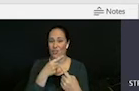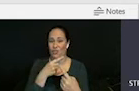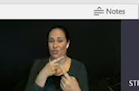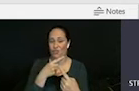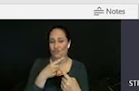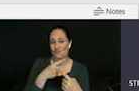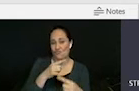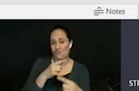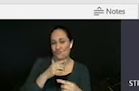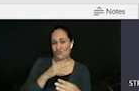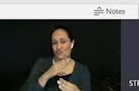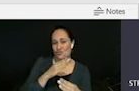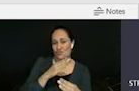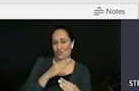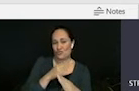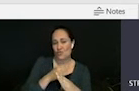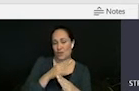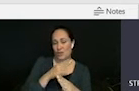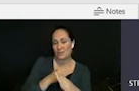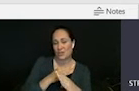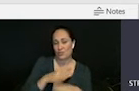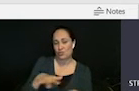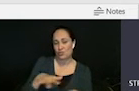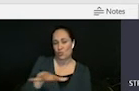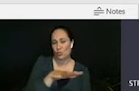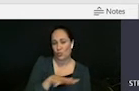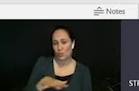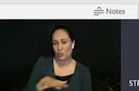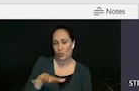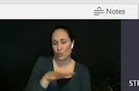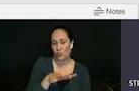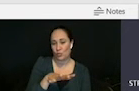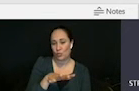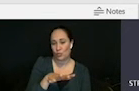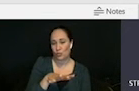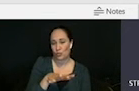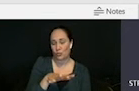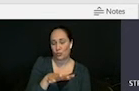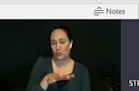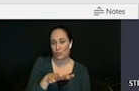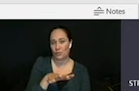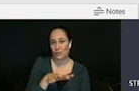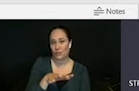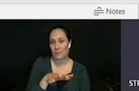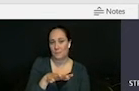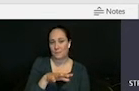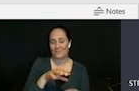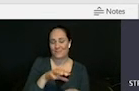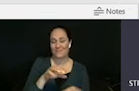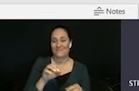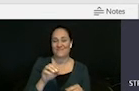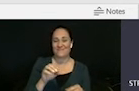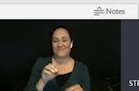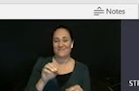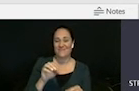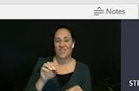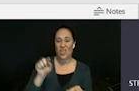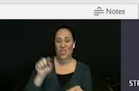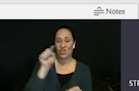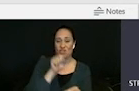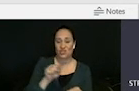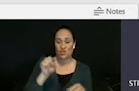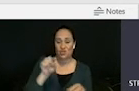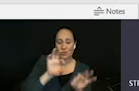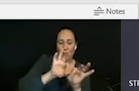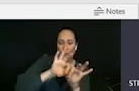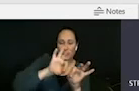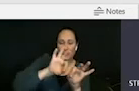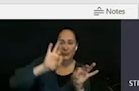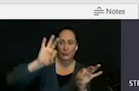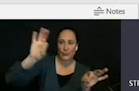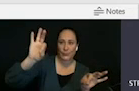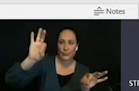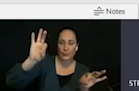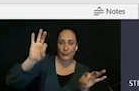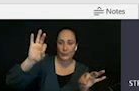of circles, of sliced circles that make up the long cylinder of the pipe itself as the air flows through all of